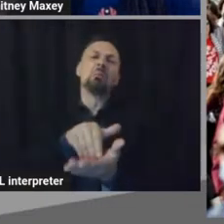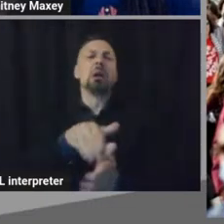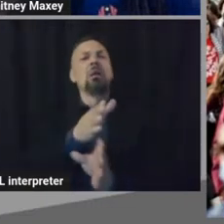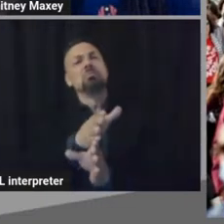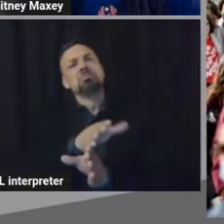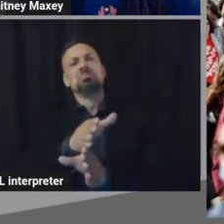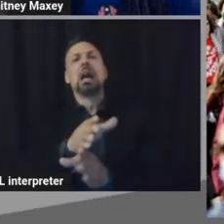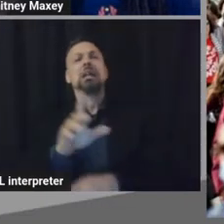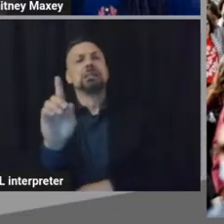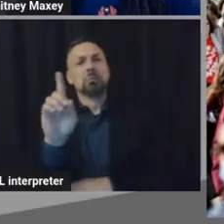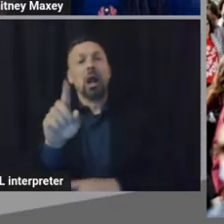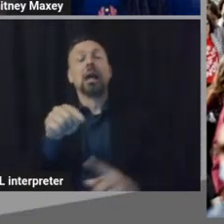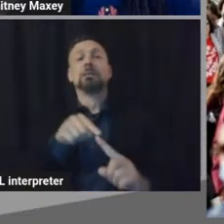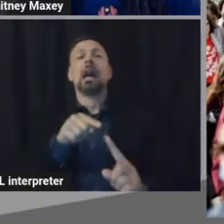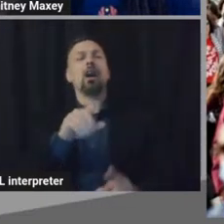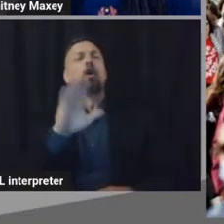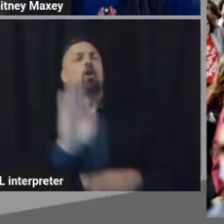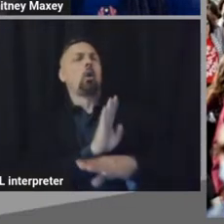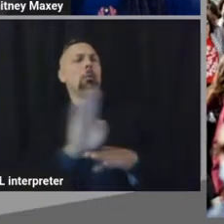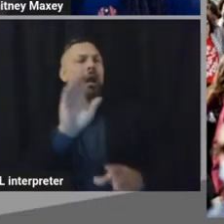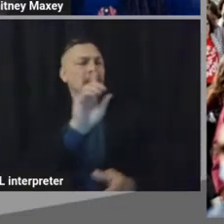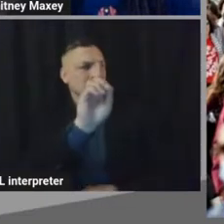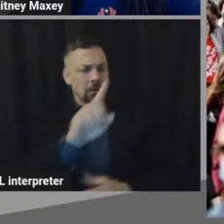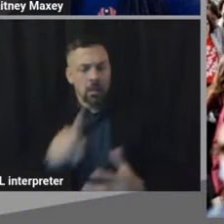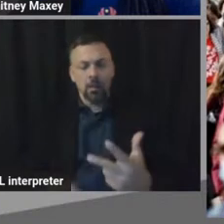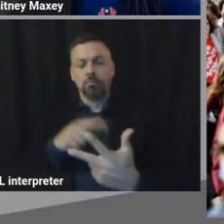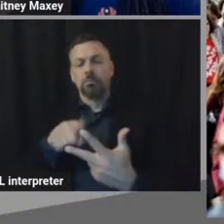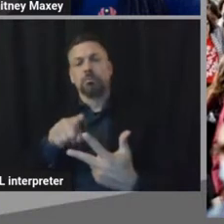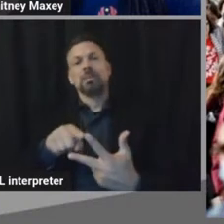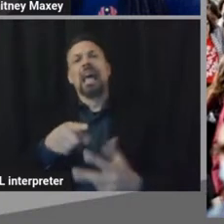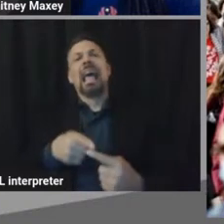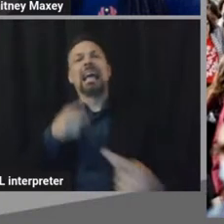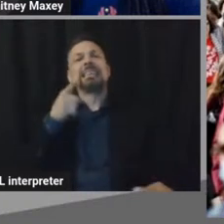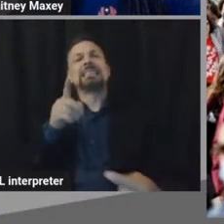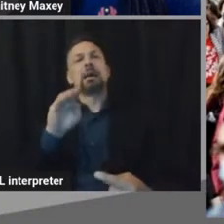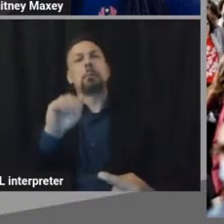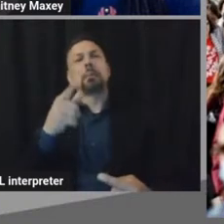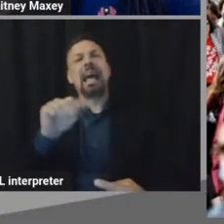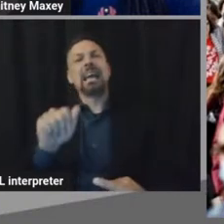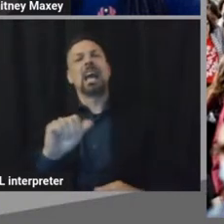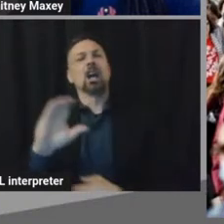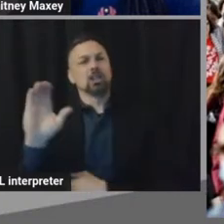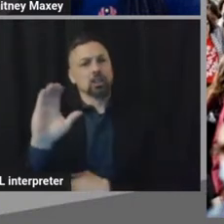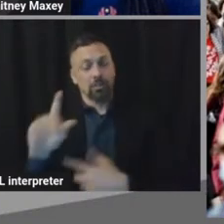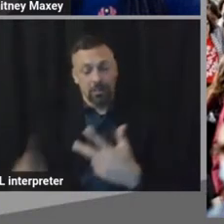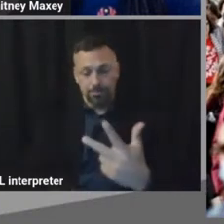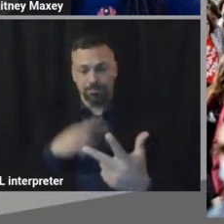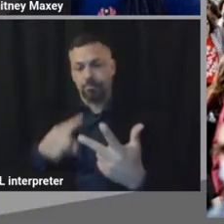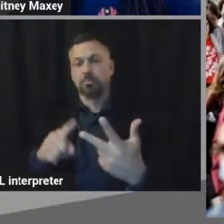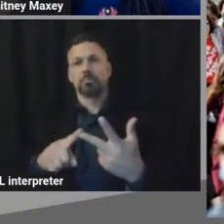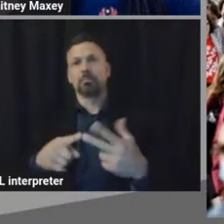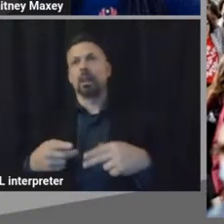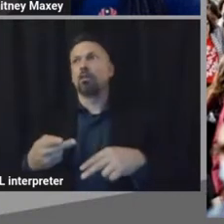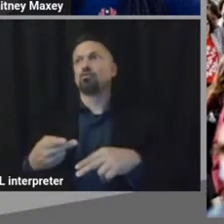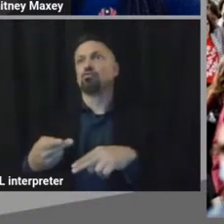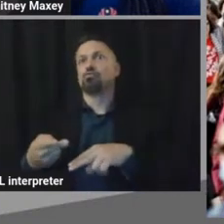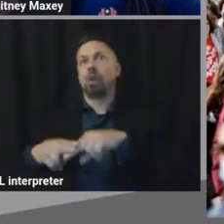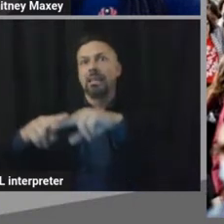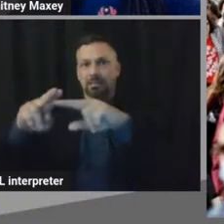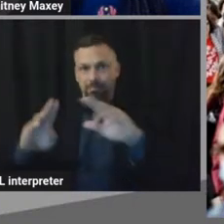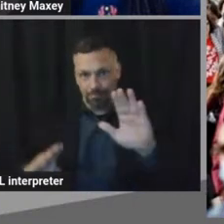Democrats. Two, the anti-MAGA conservatives. And three, the rising progressive